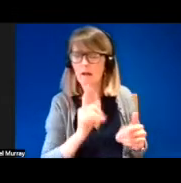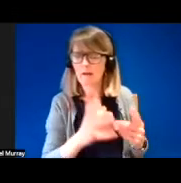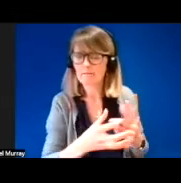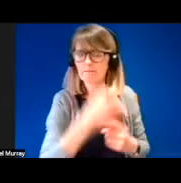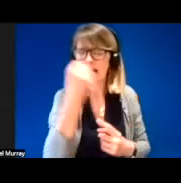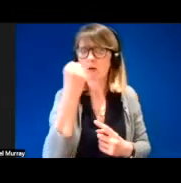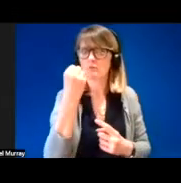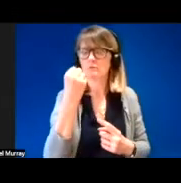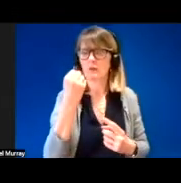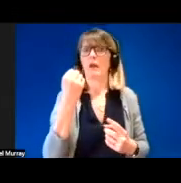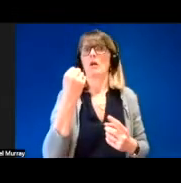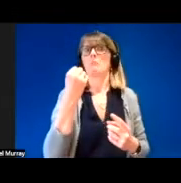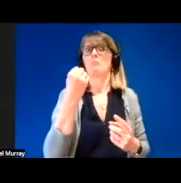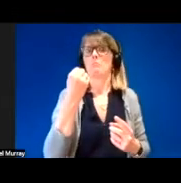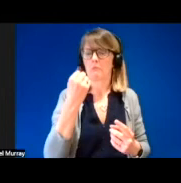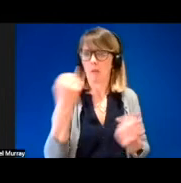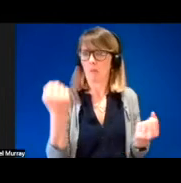in positions of power.